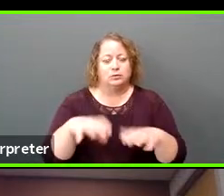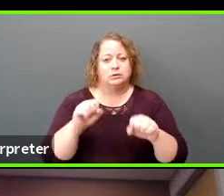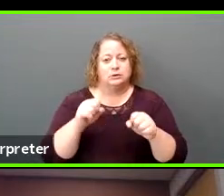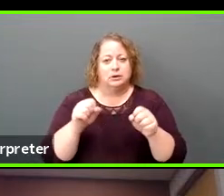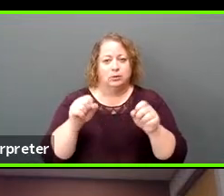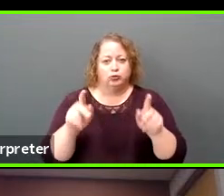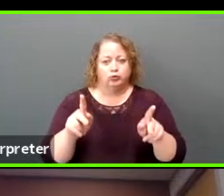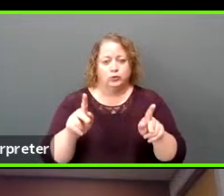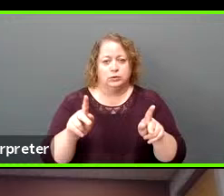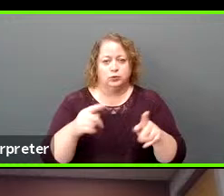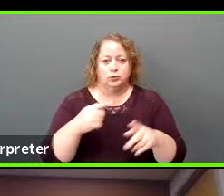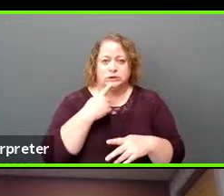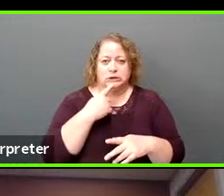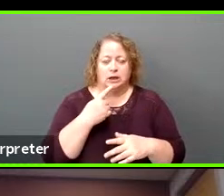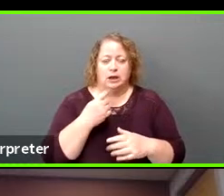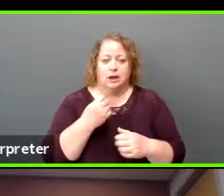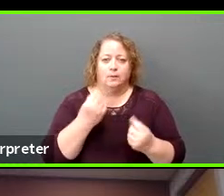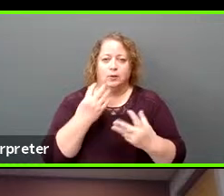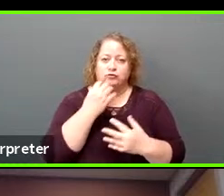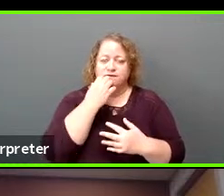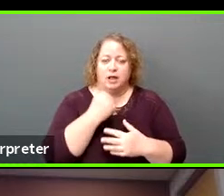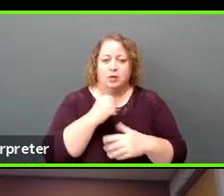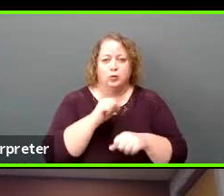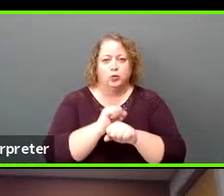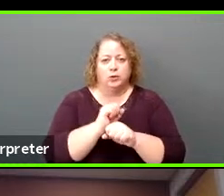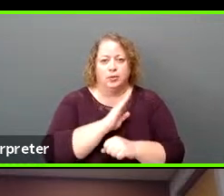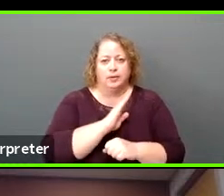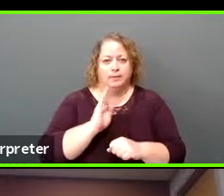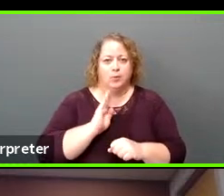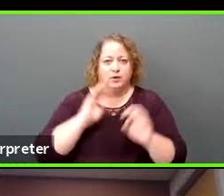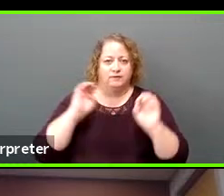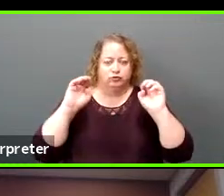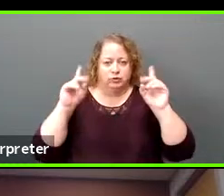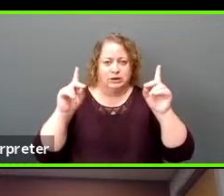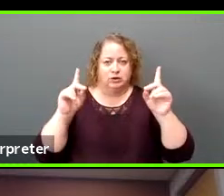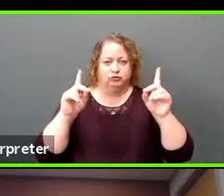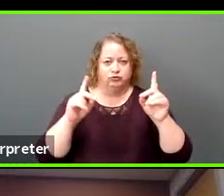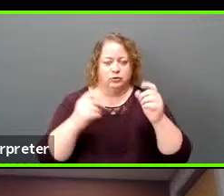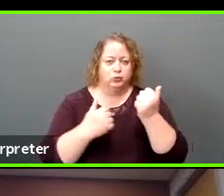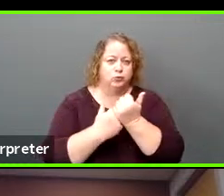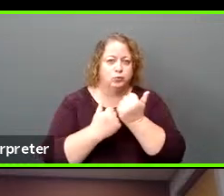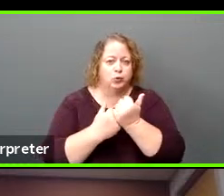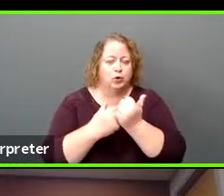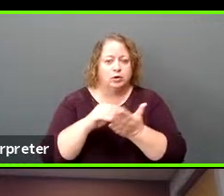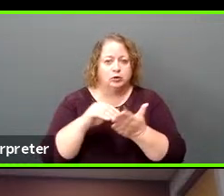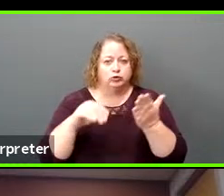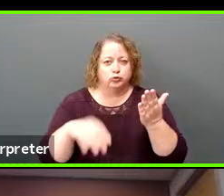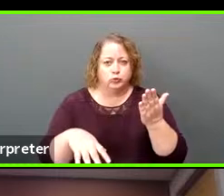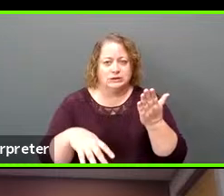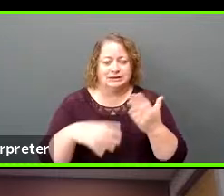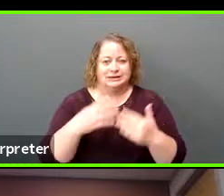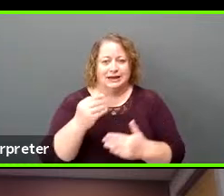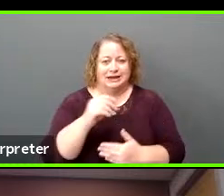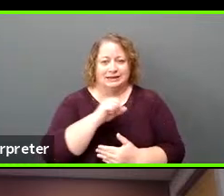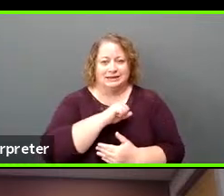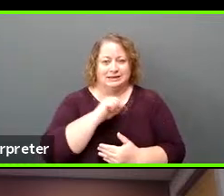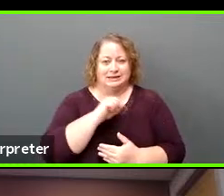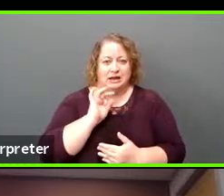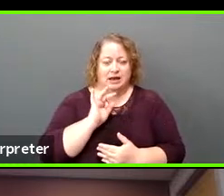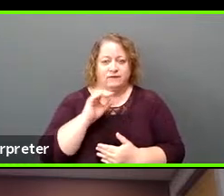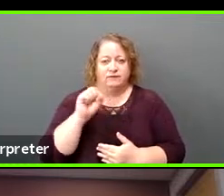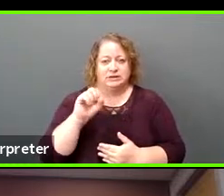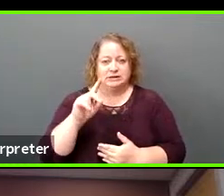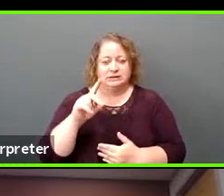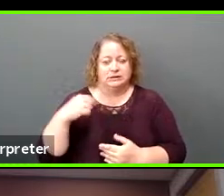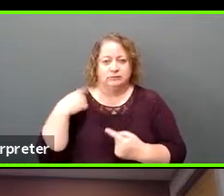take the opportunity to say how much I valued working with the Board of Education to support the students and staff of